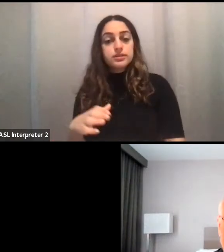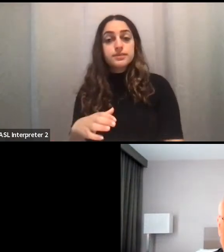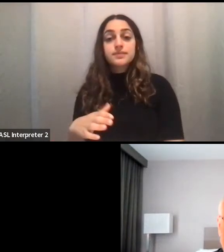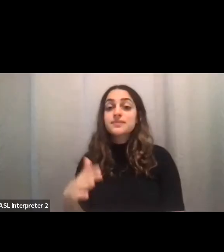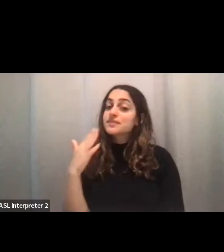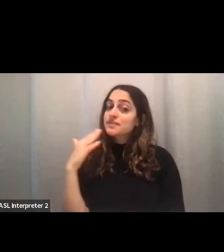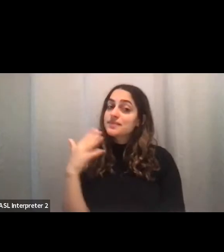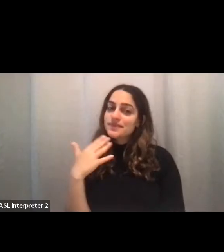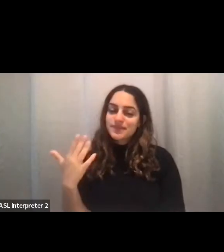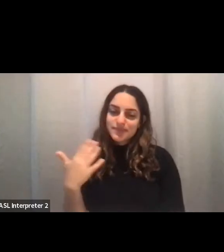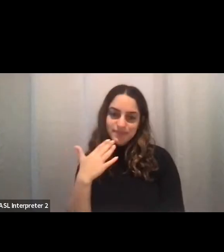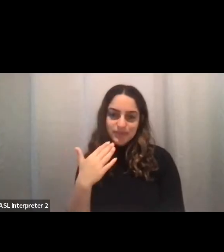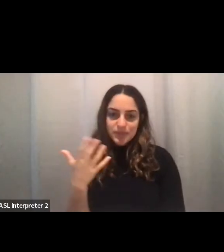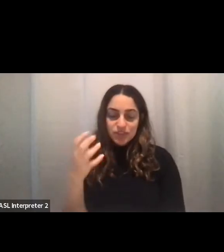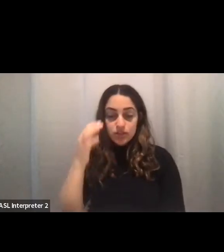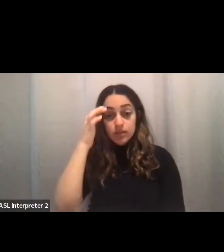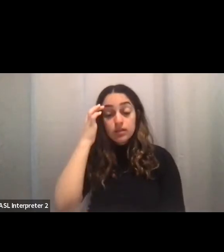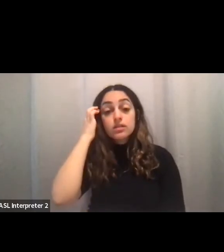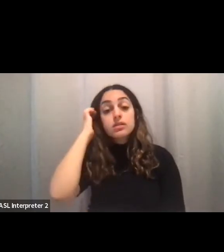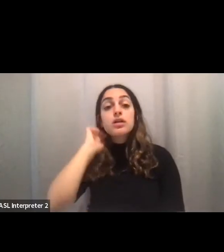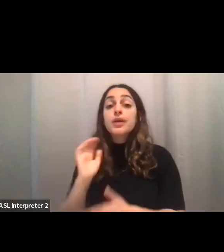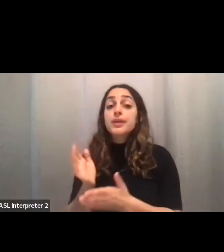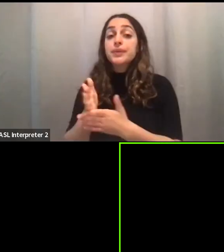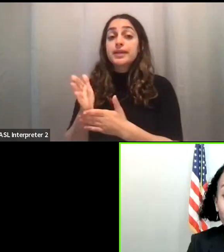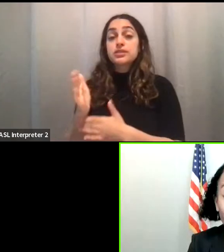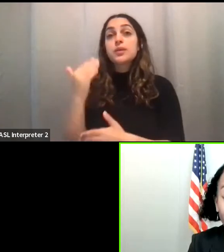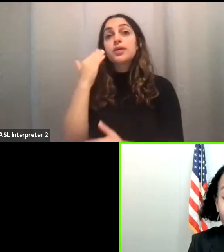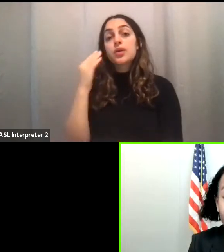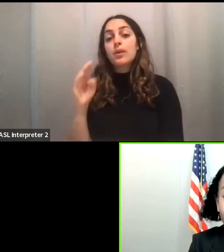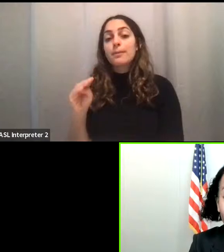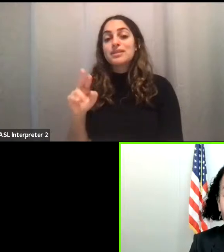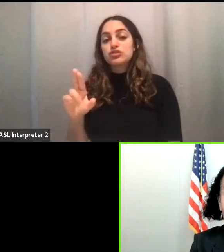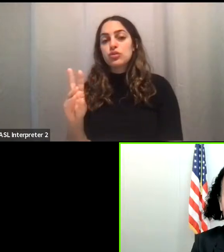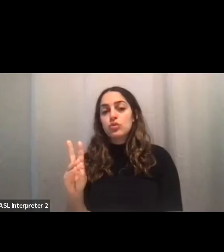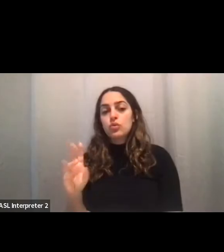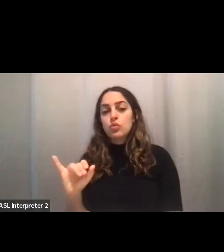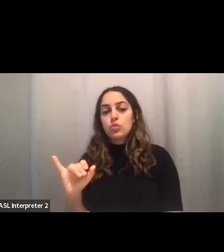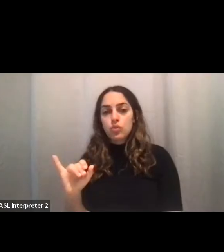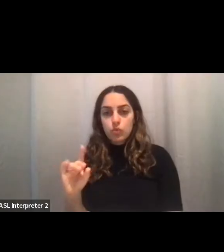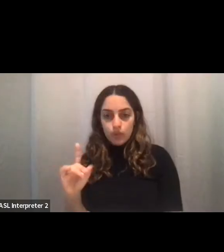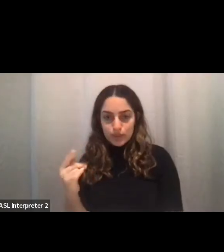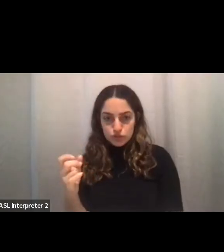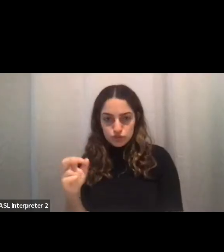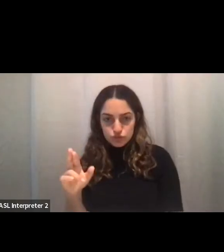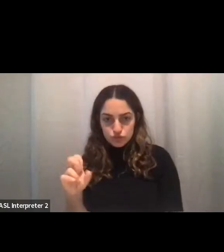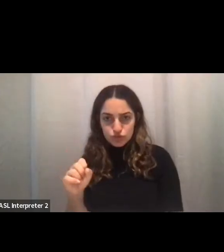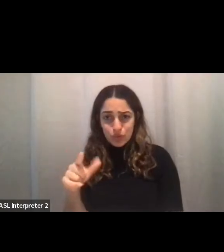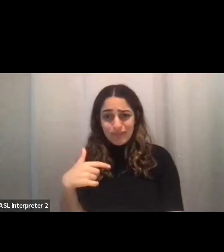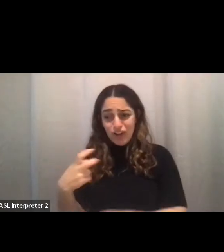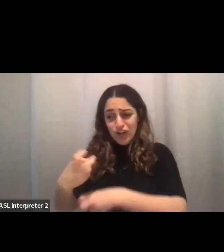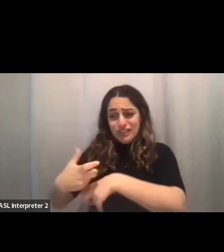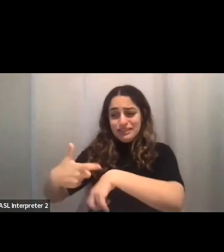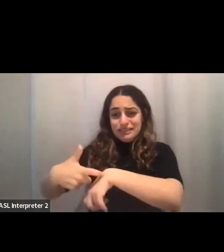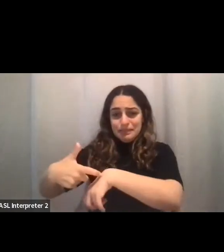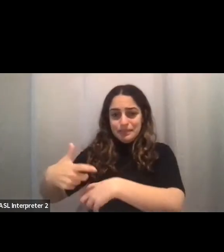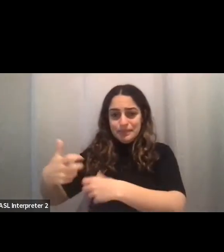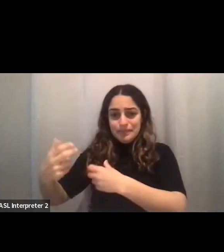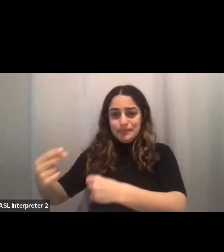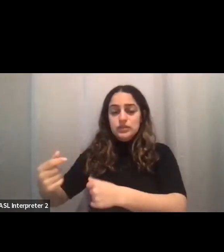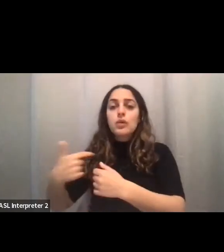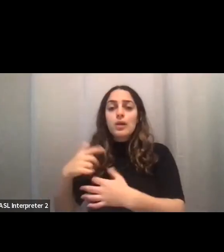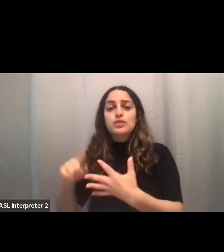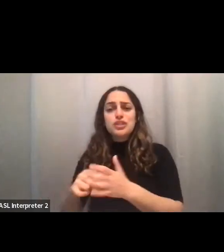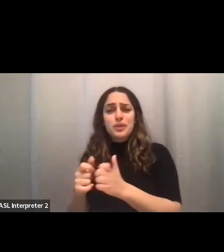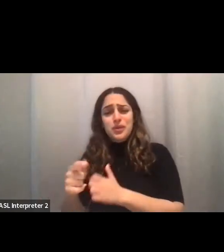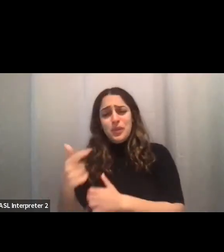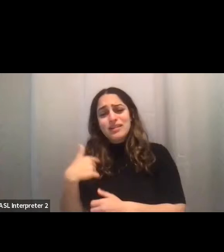so much all right so i know uh mr winters that you have a hard stop coming up soon so i'm gonna start with you i did interrupt you